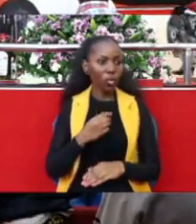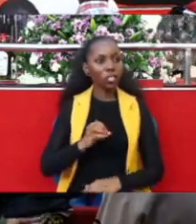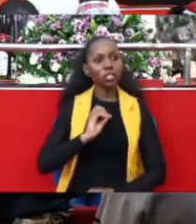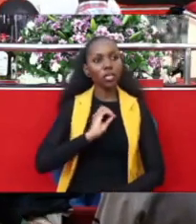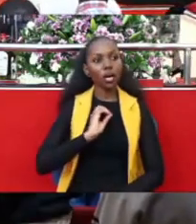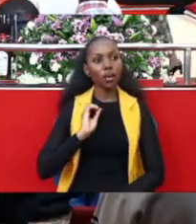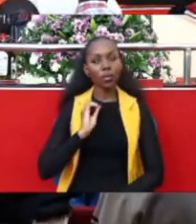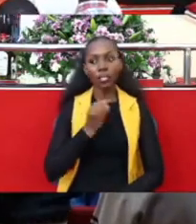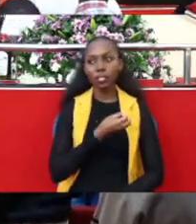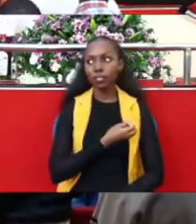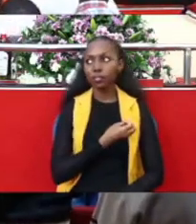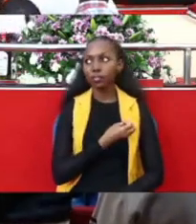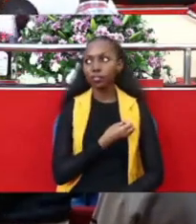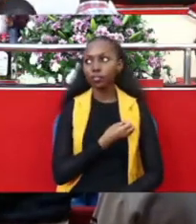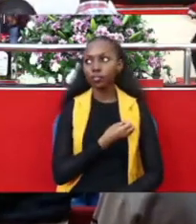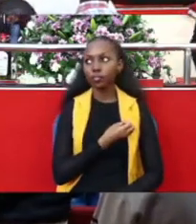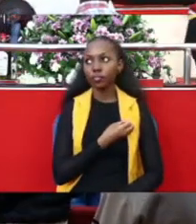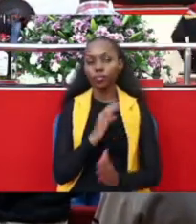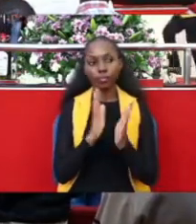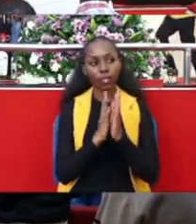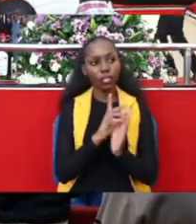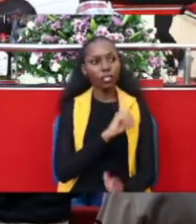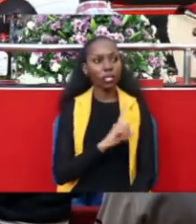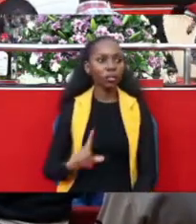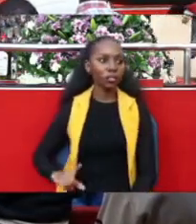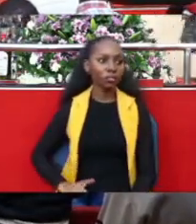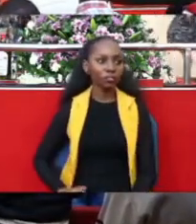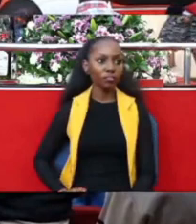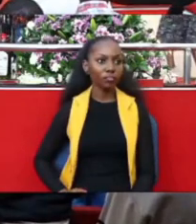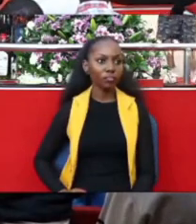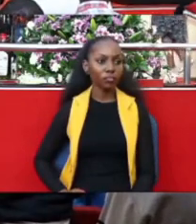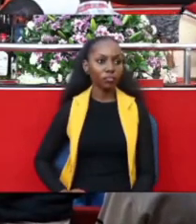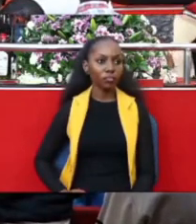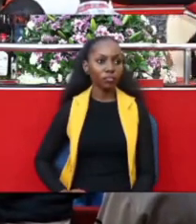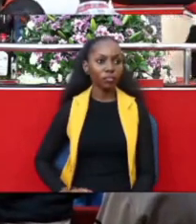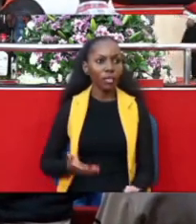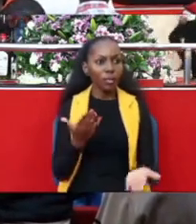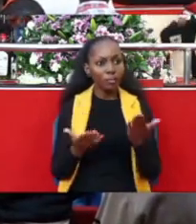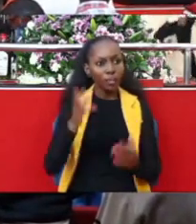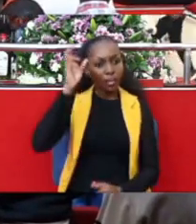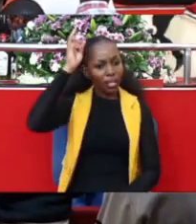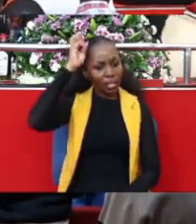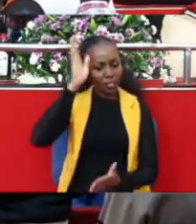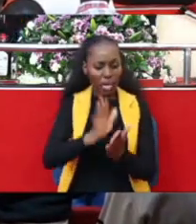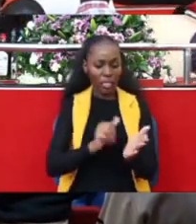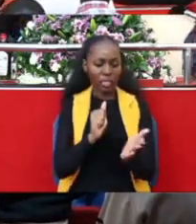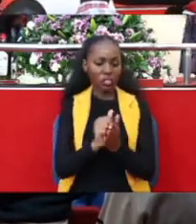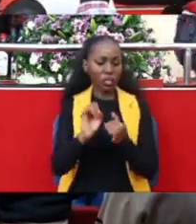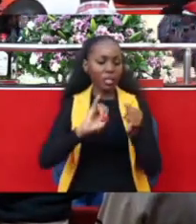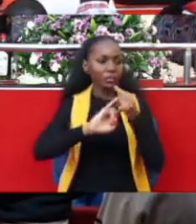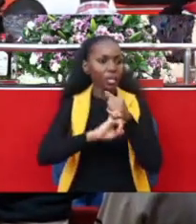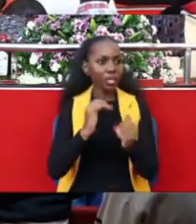now. Take it back. Bwana asifiwe. Did he make you to be peaceless in your marriage? Alikufanya usikuwe na amani katika ndoa yako.